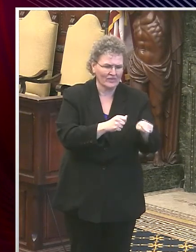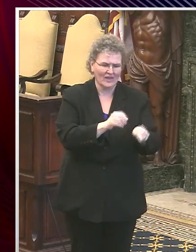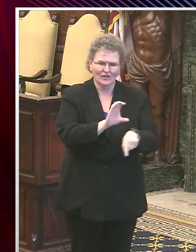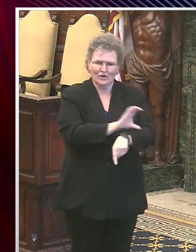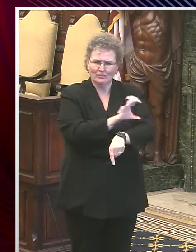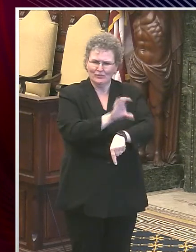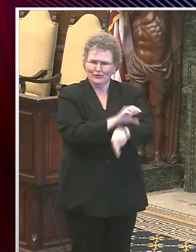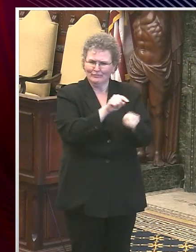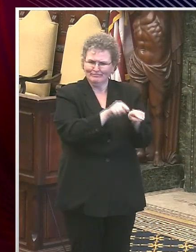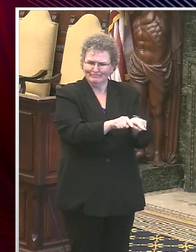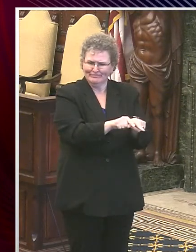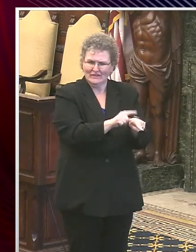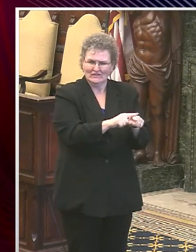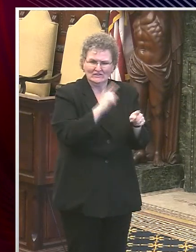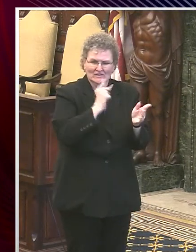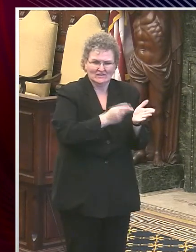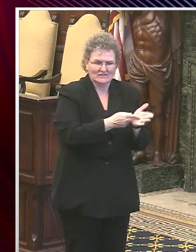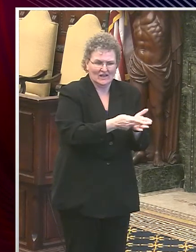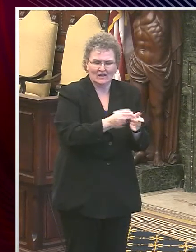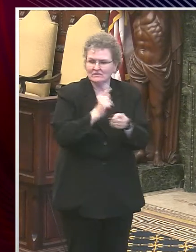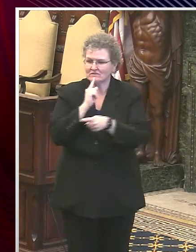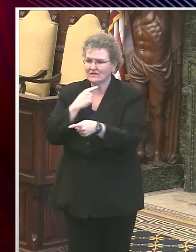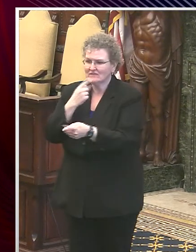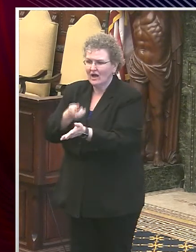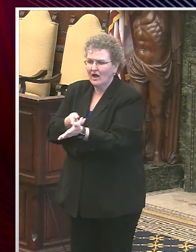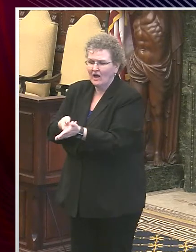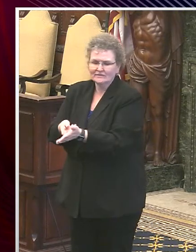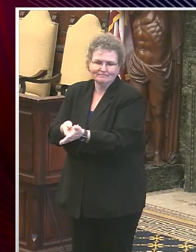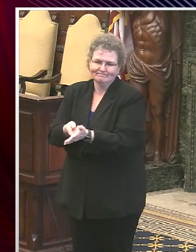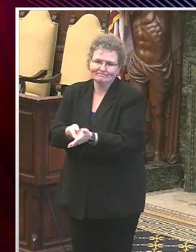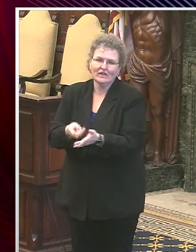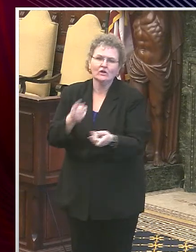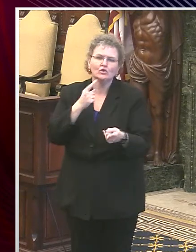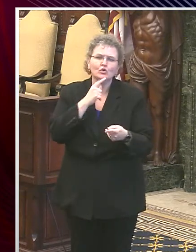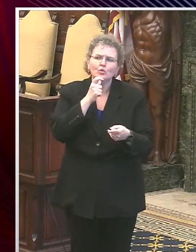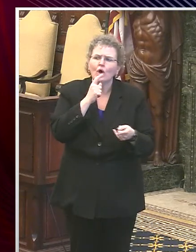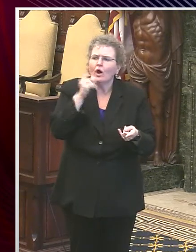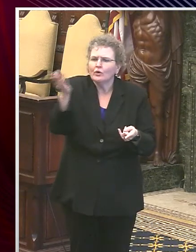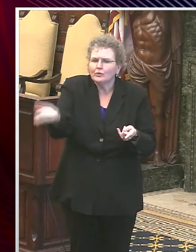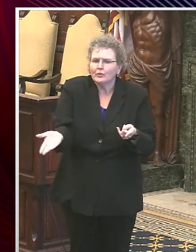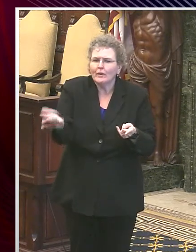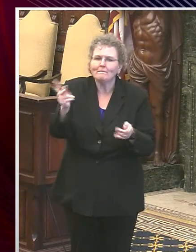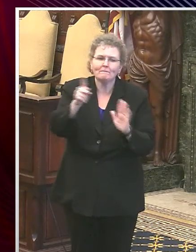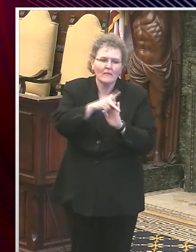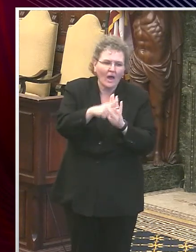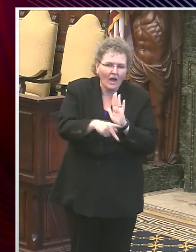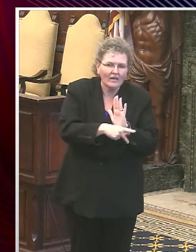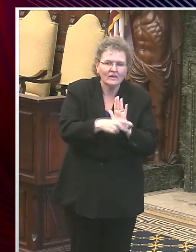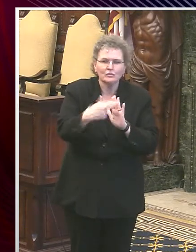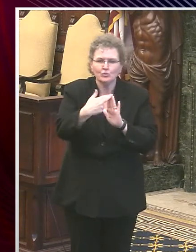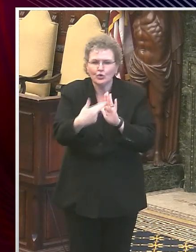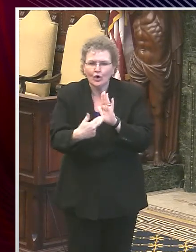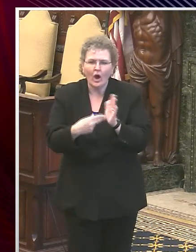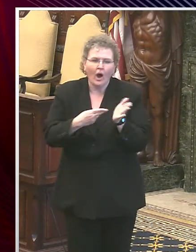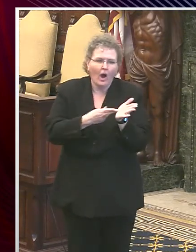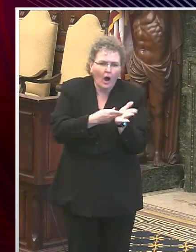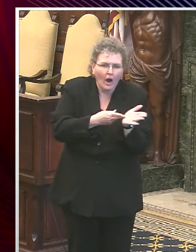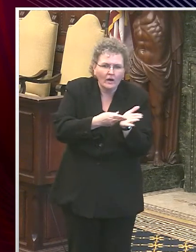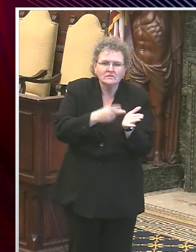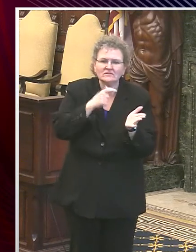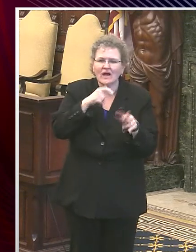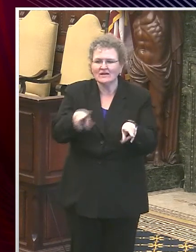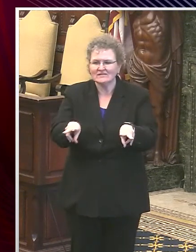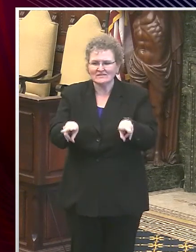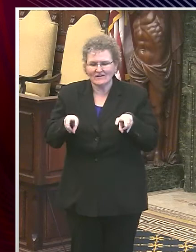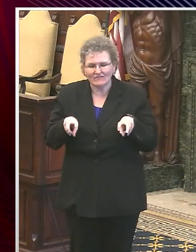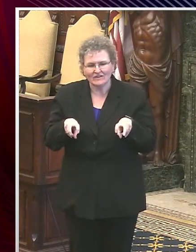honest person or you're not. We can't policy-wise or legislate honesty and unselfishness. And